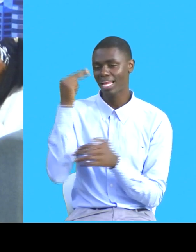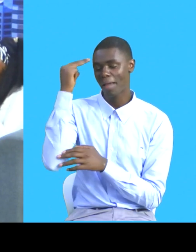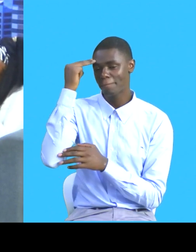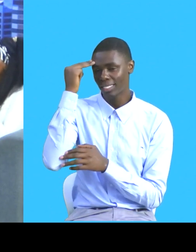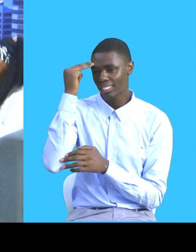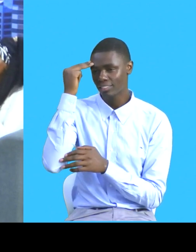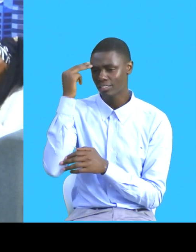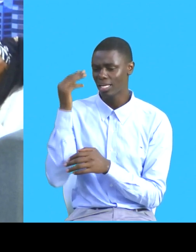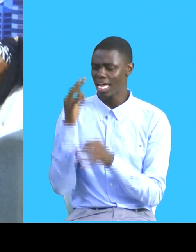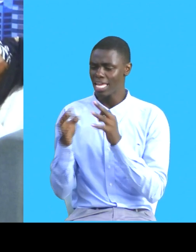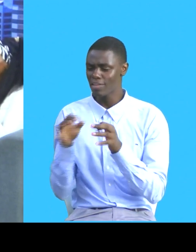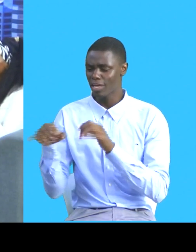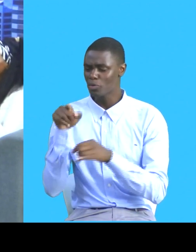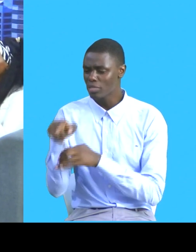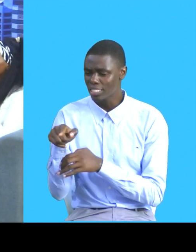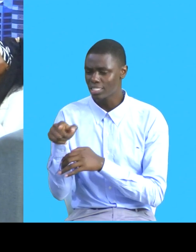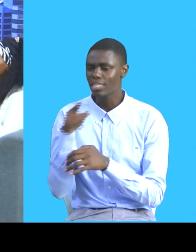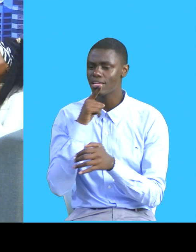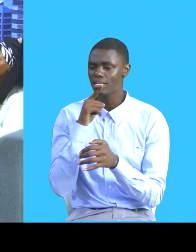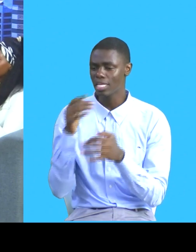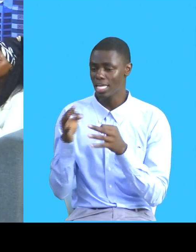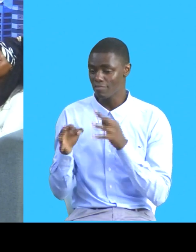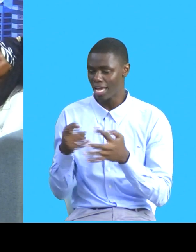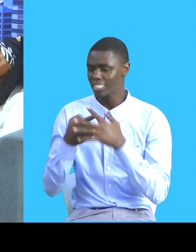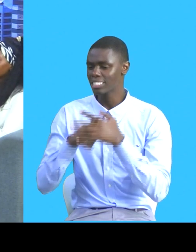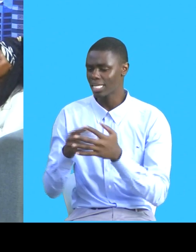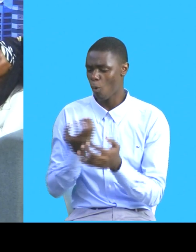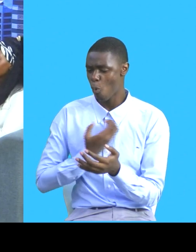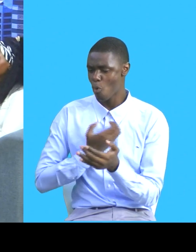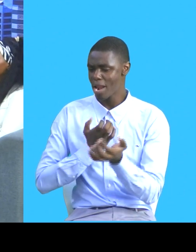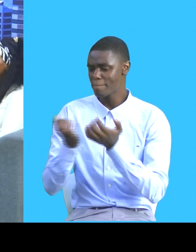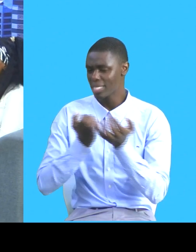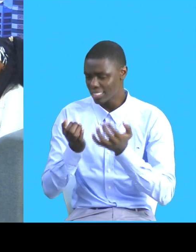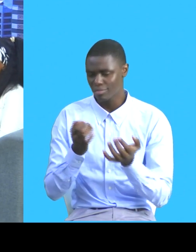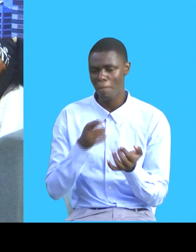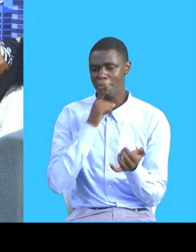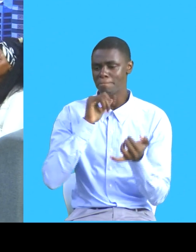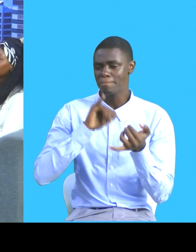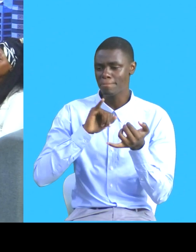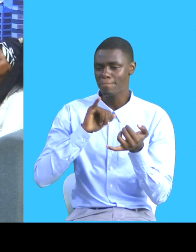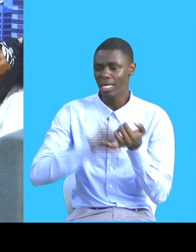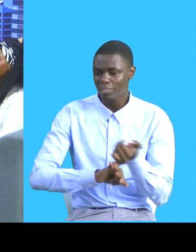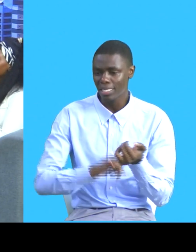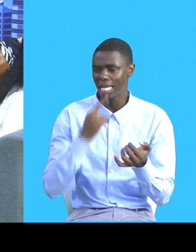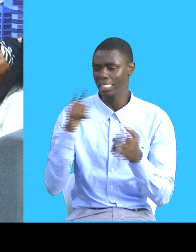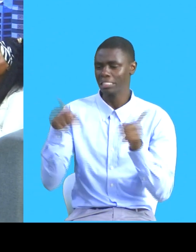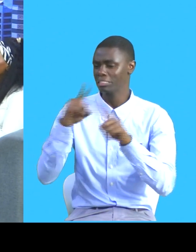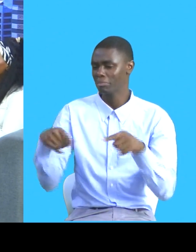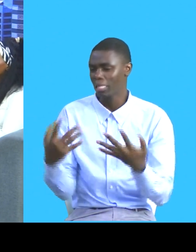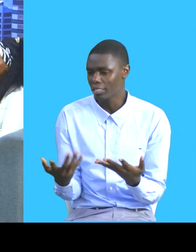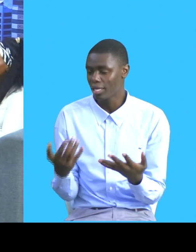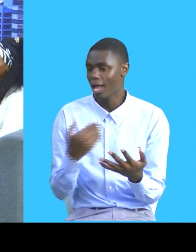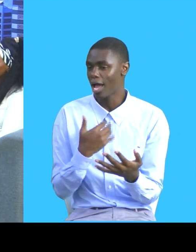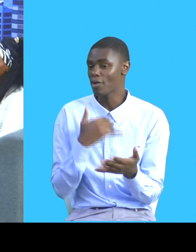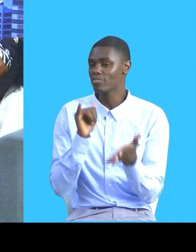What if I do this? What if I start my own business? What if my man say? What if they have